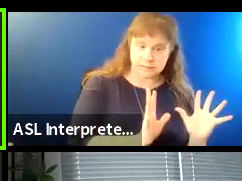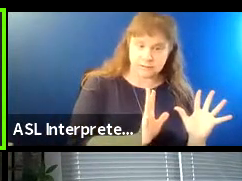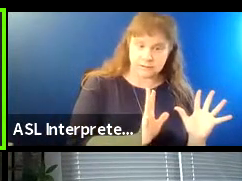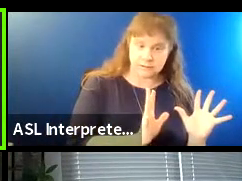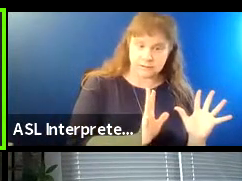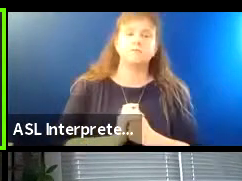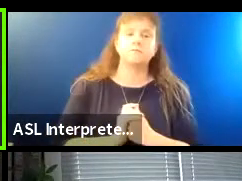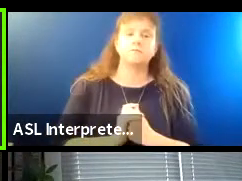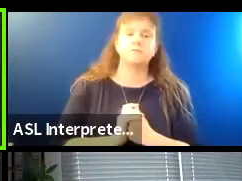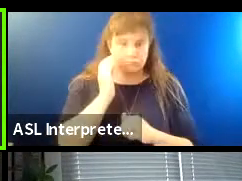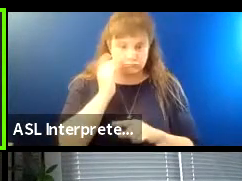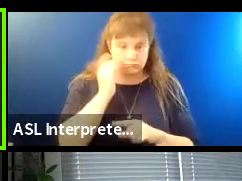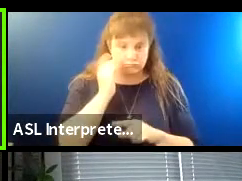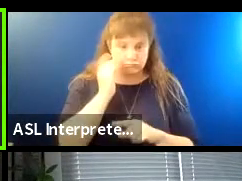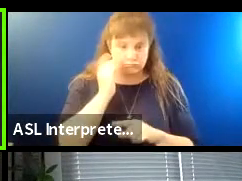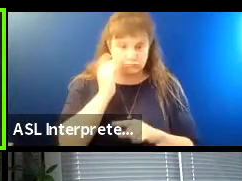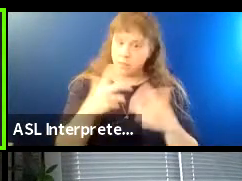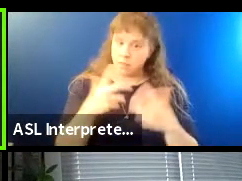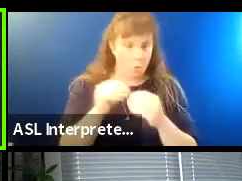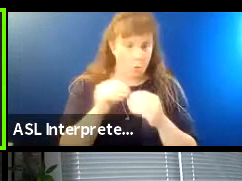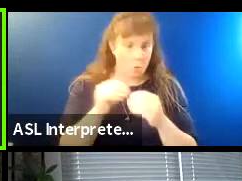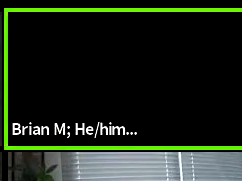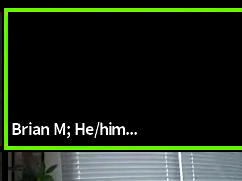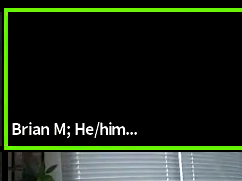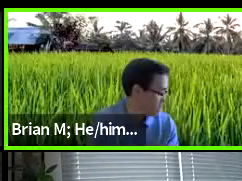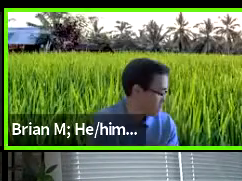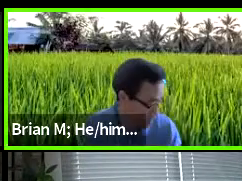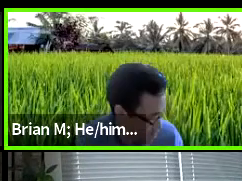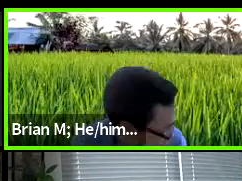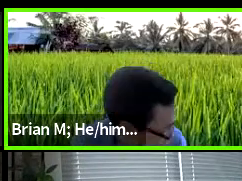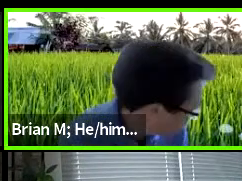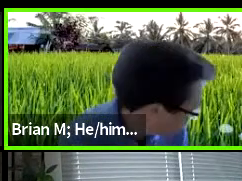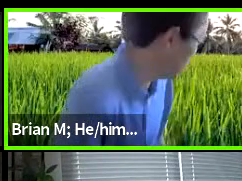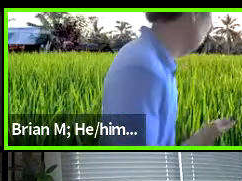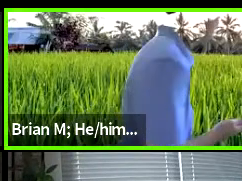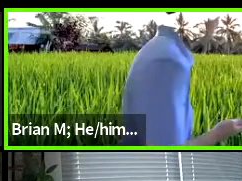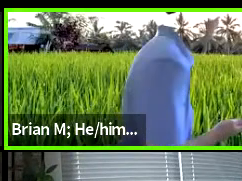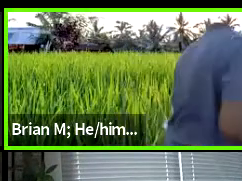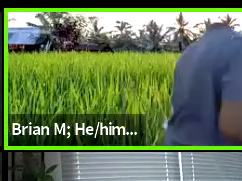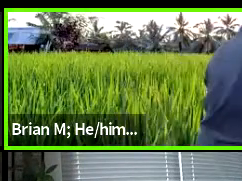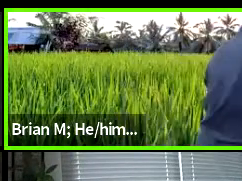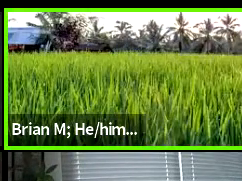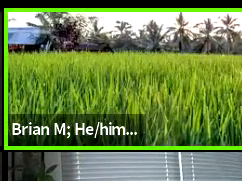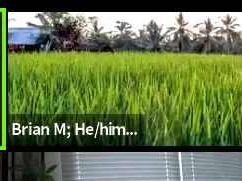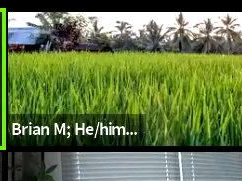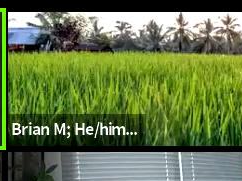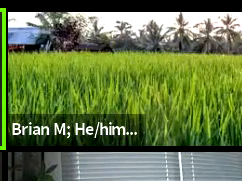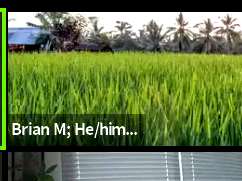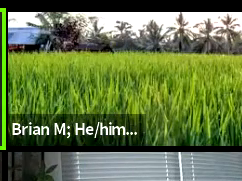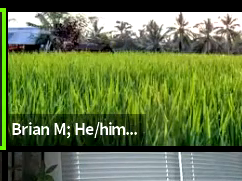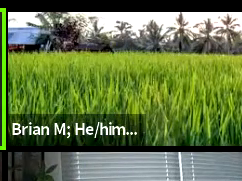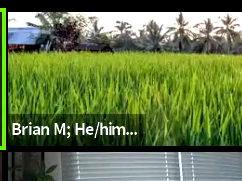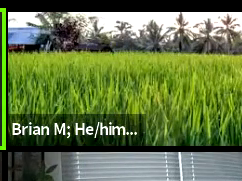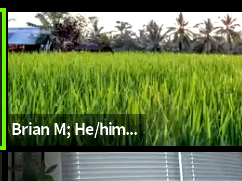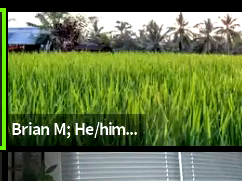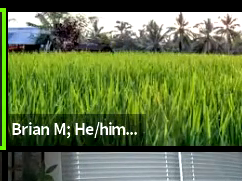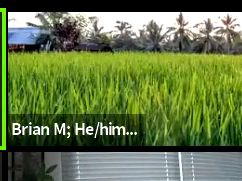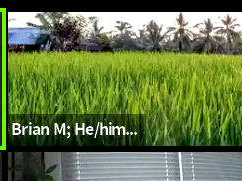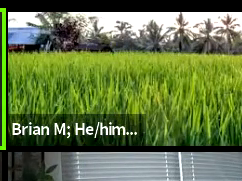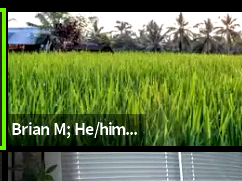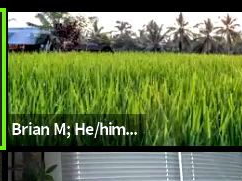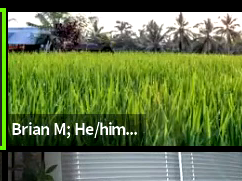we know that we have a lot more work to do as we continue to strive for an equitable rollout of